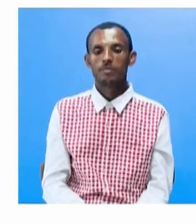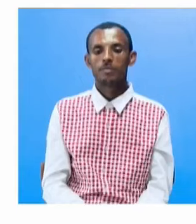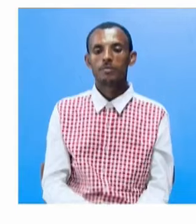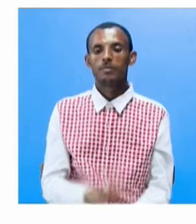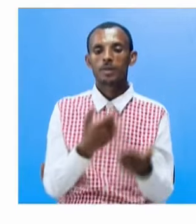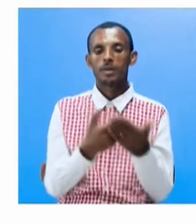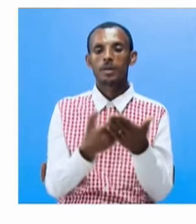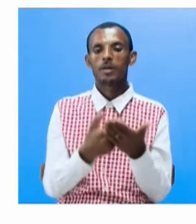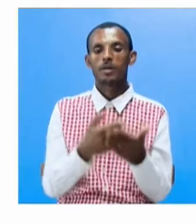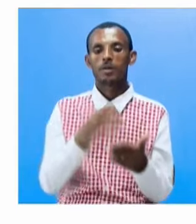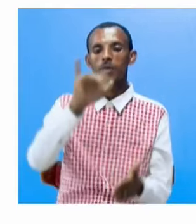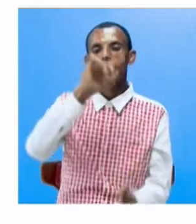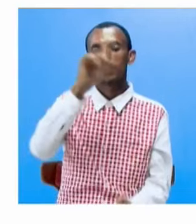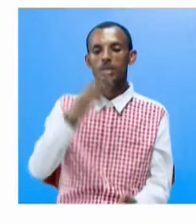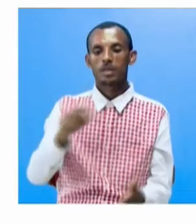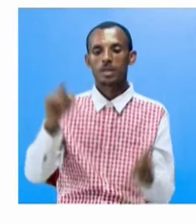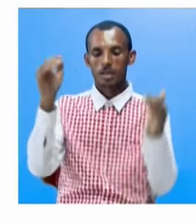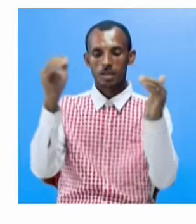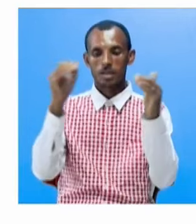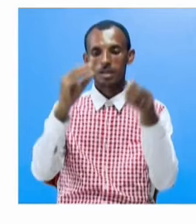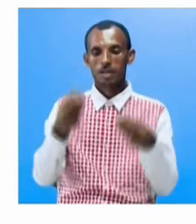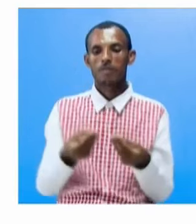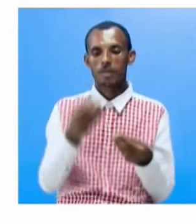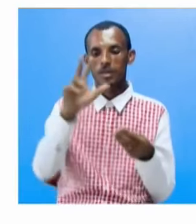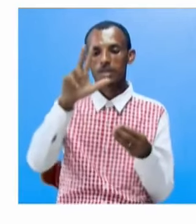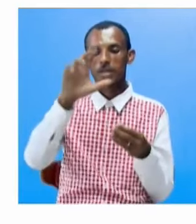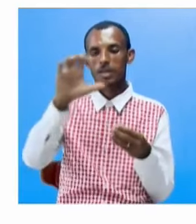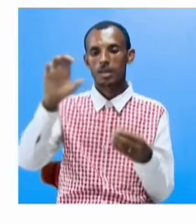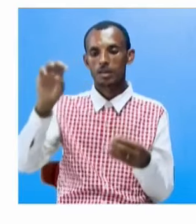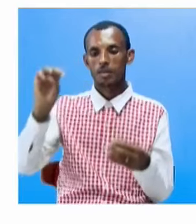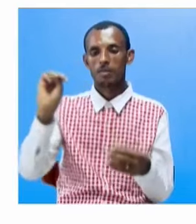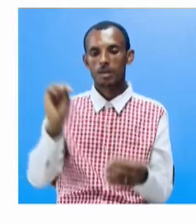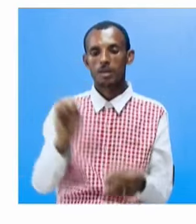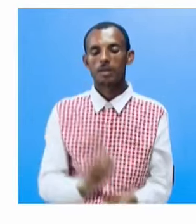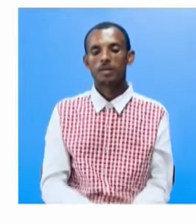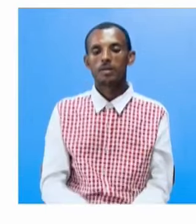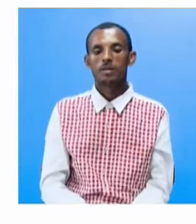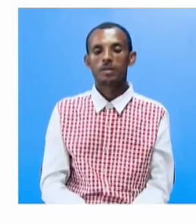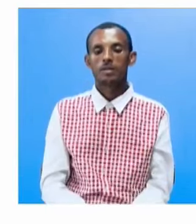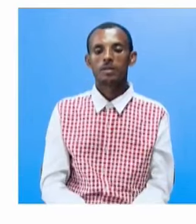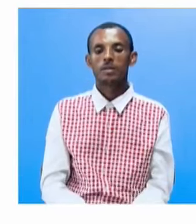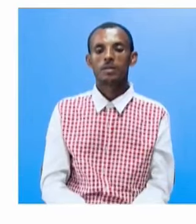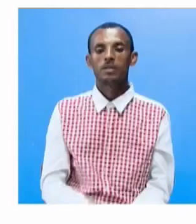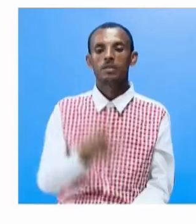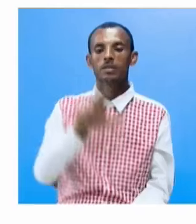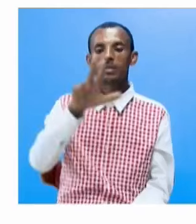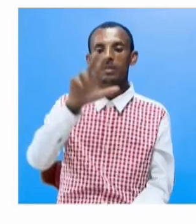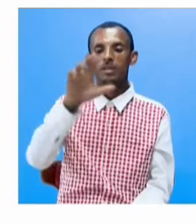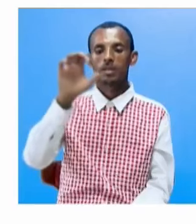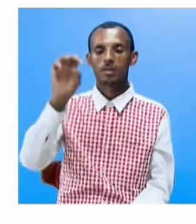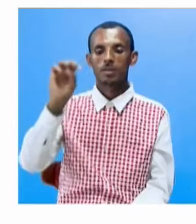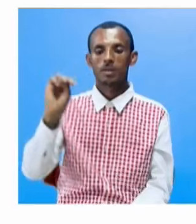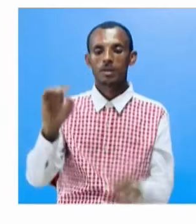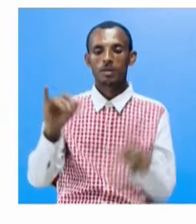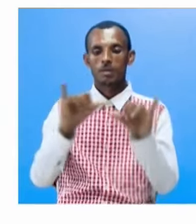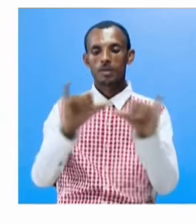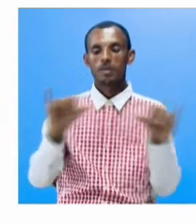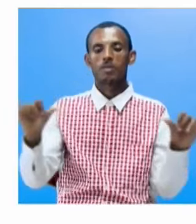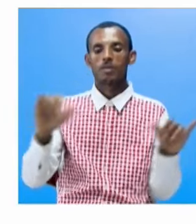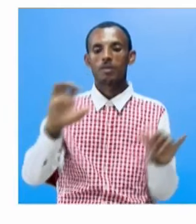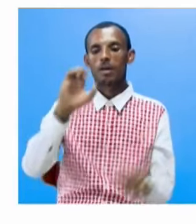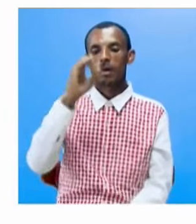Here, YZ is given, it is 3 centimeter. So 3 centimeter is the measure of